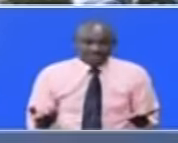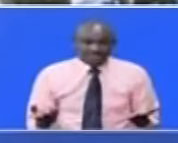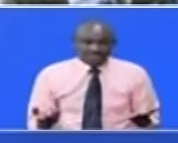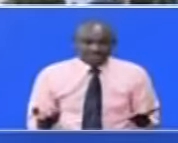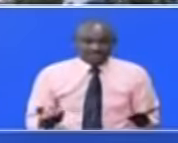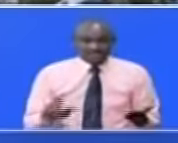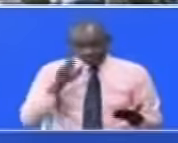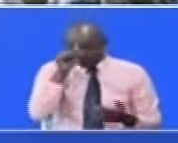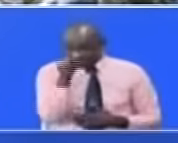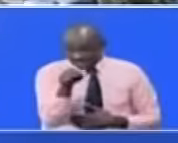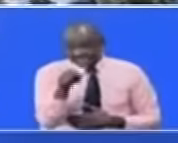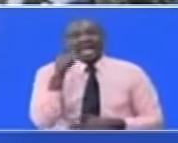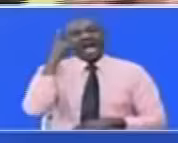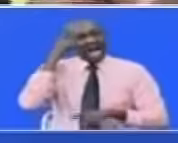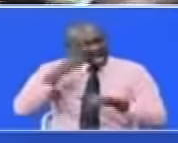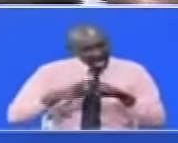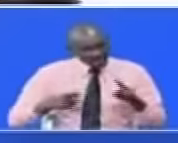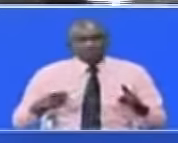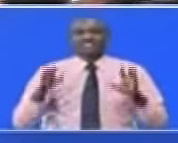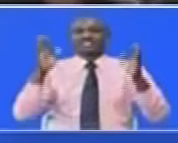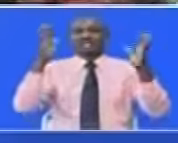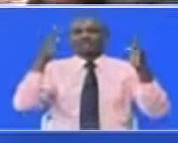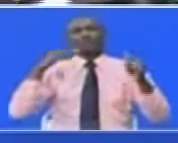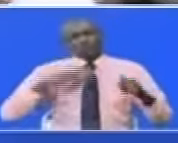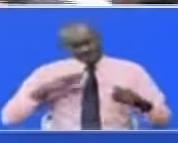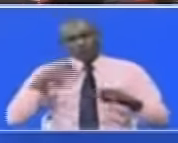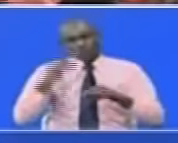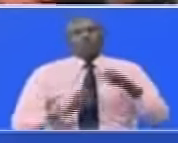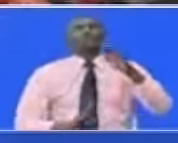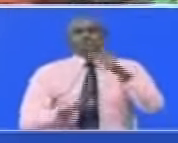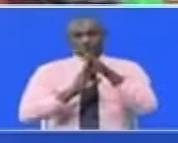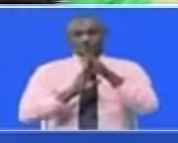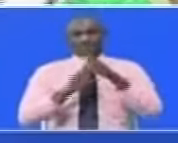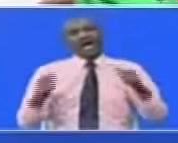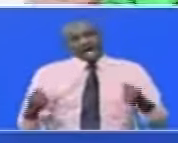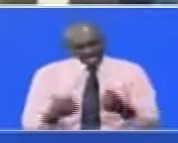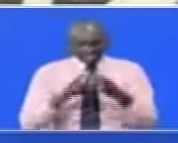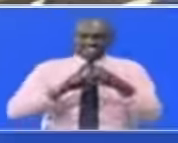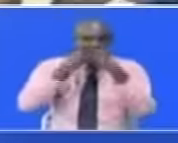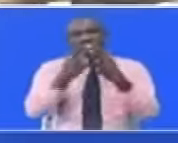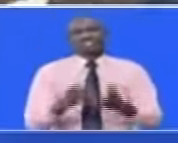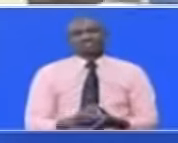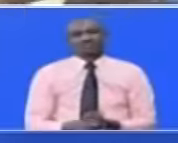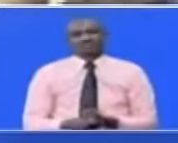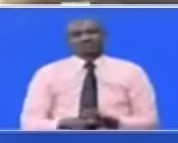And with that, the annual NDA celebration for those who have done well commences.